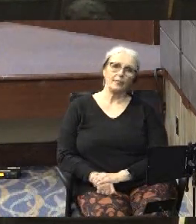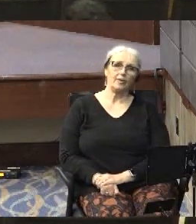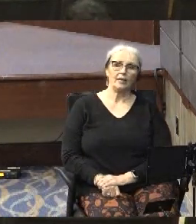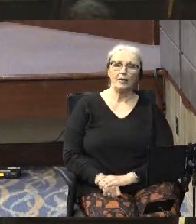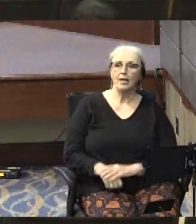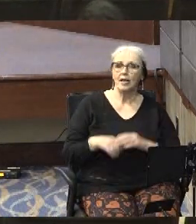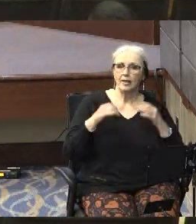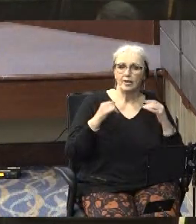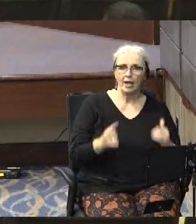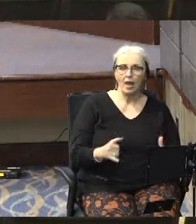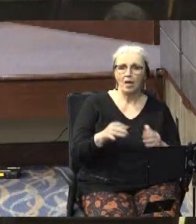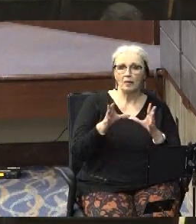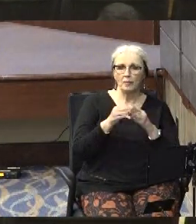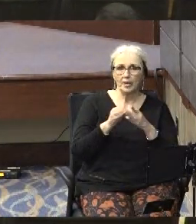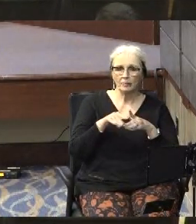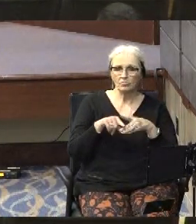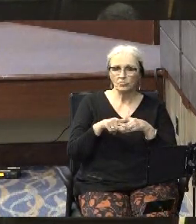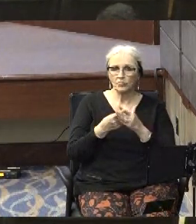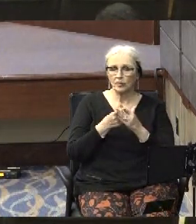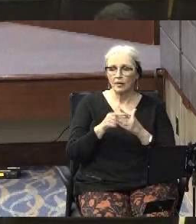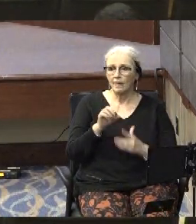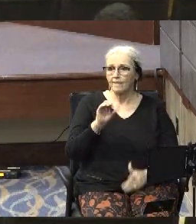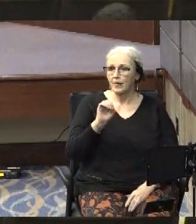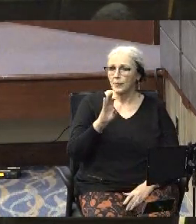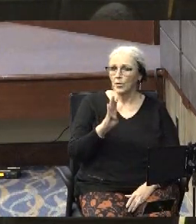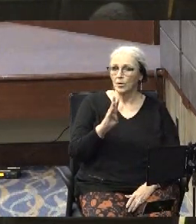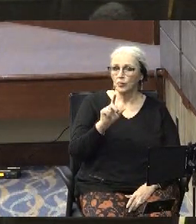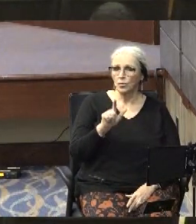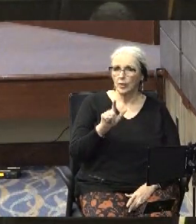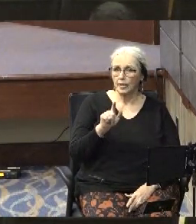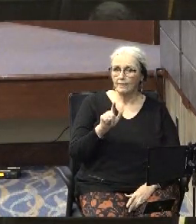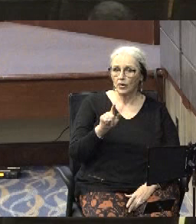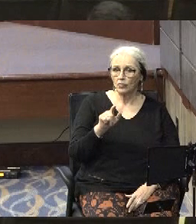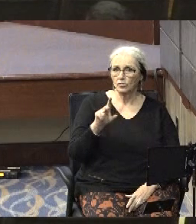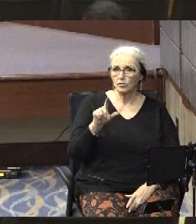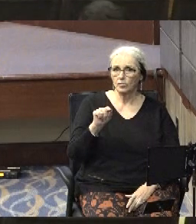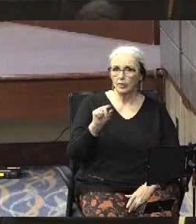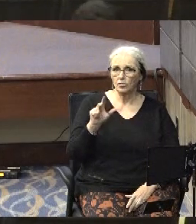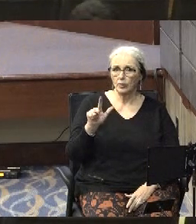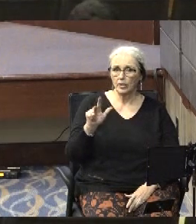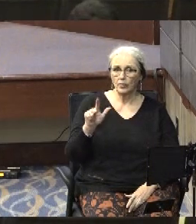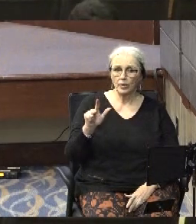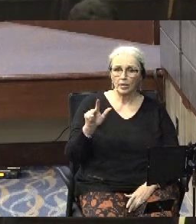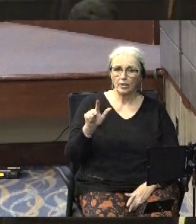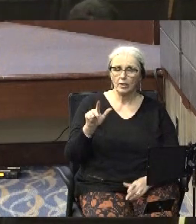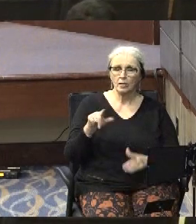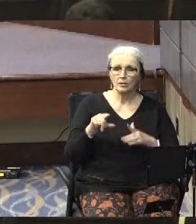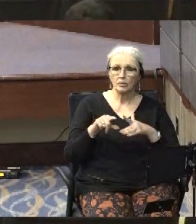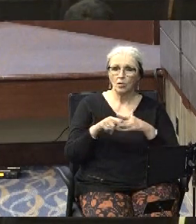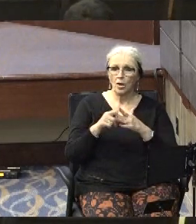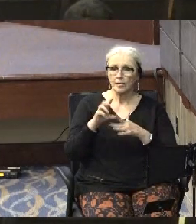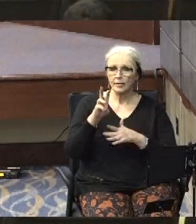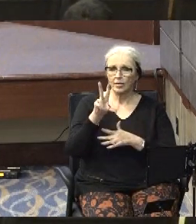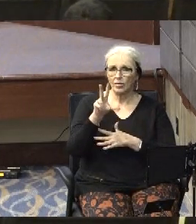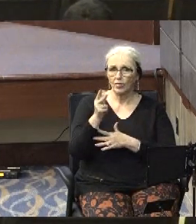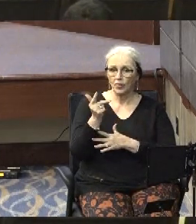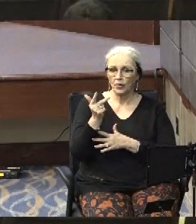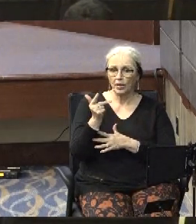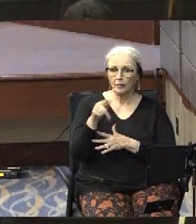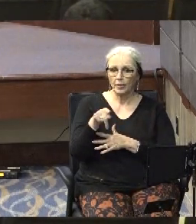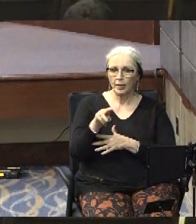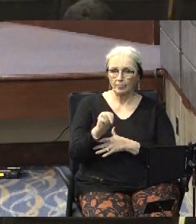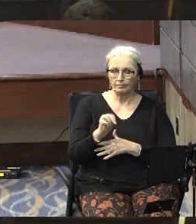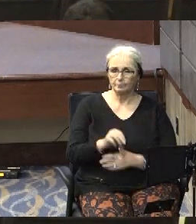right, we will now call the business session of the February 21st, 2023 council meeting to order at 6:13